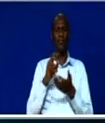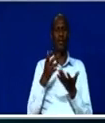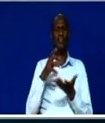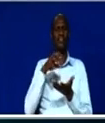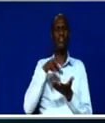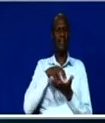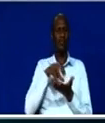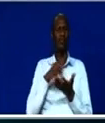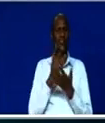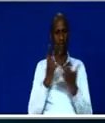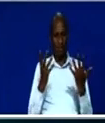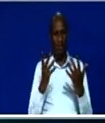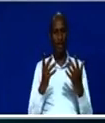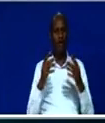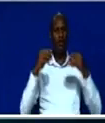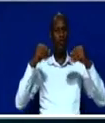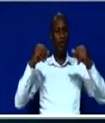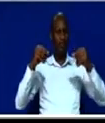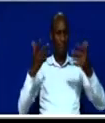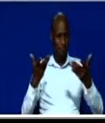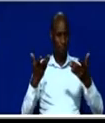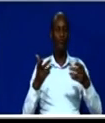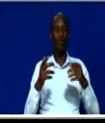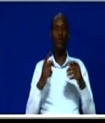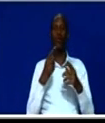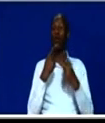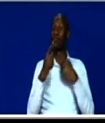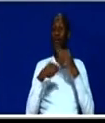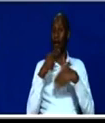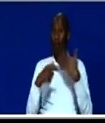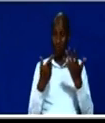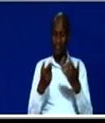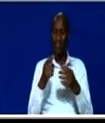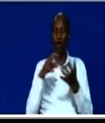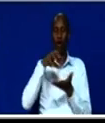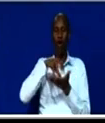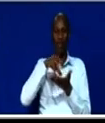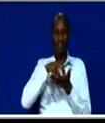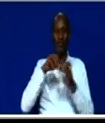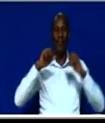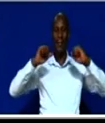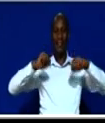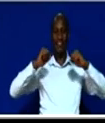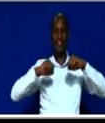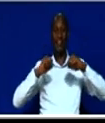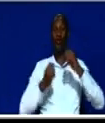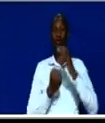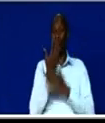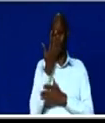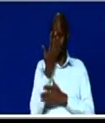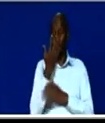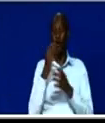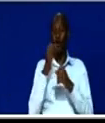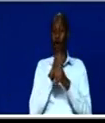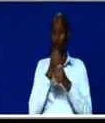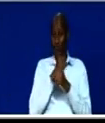its appearance or quality. But in this case, we are talking about the conditions that are necessary for the growth of